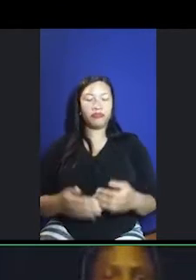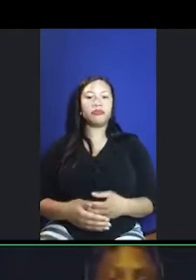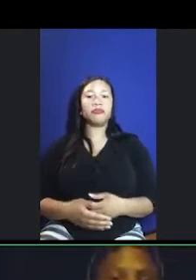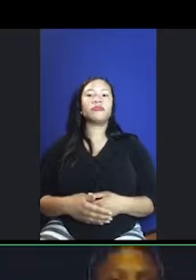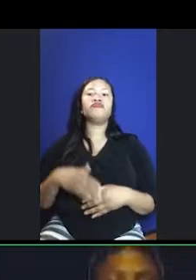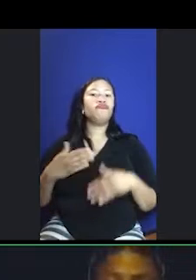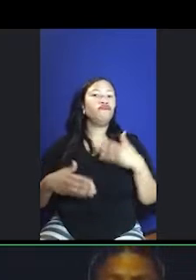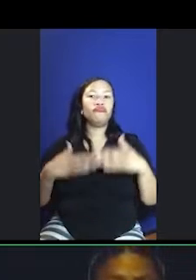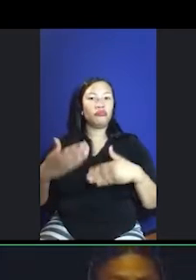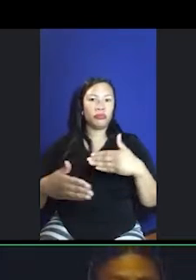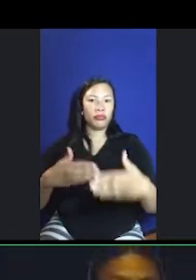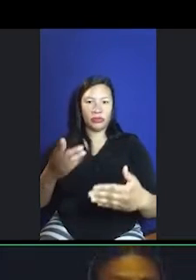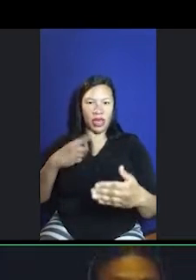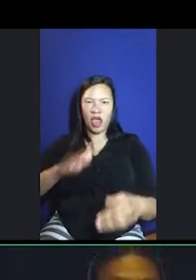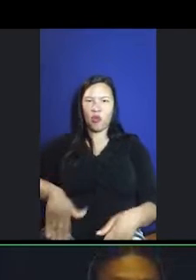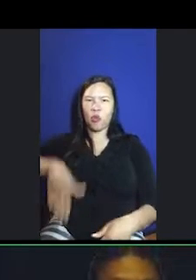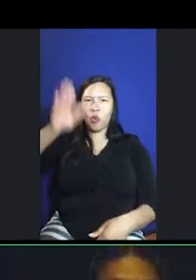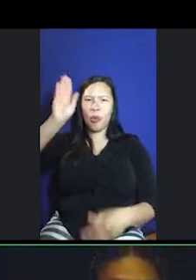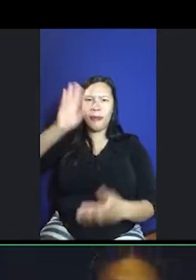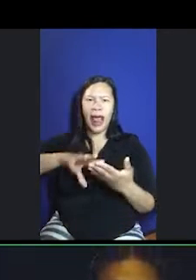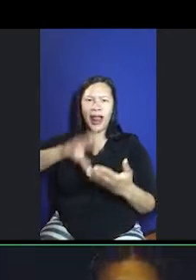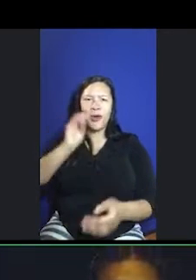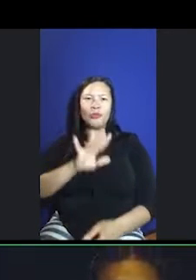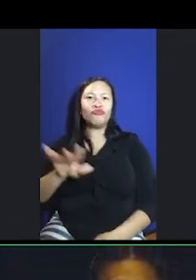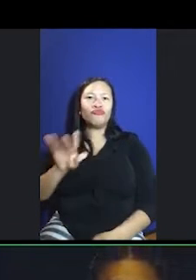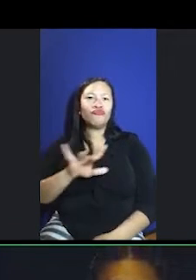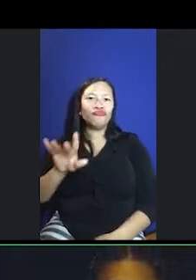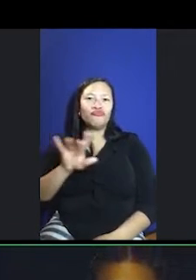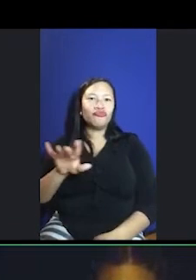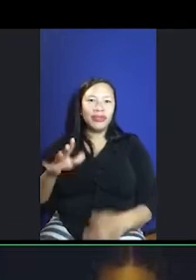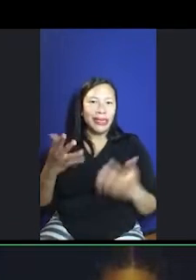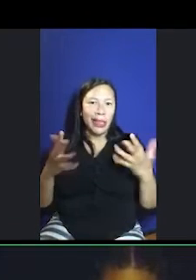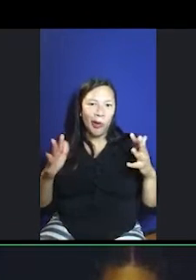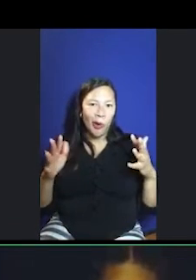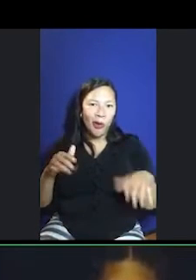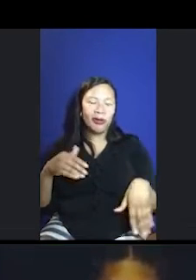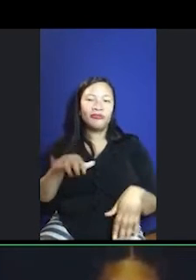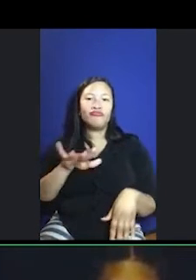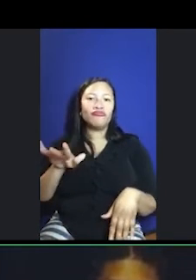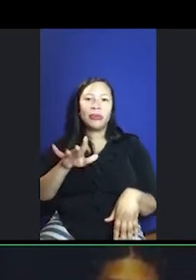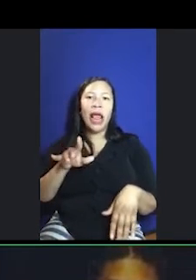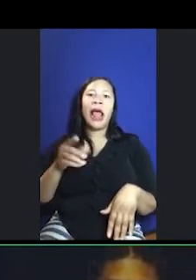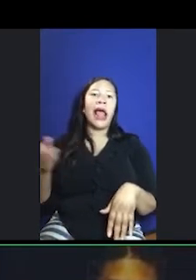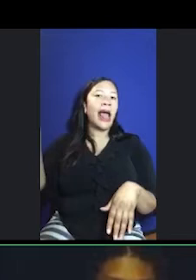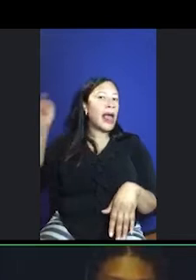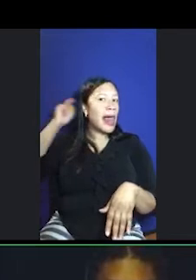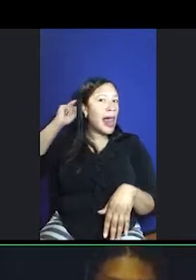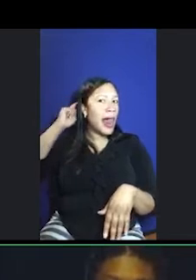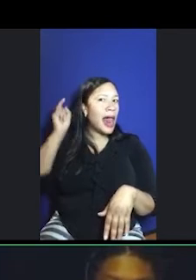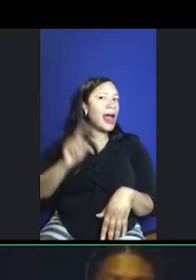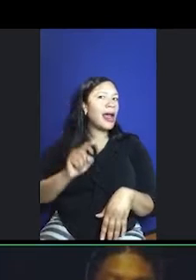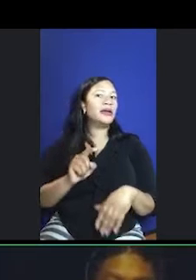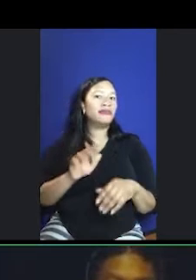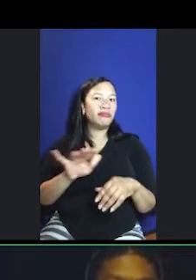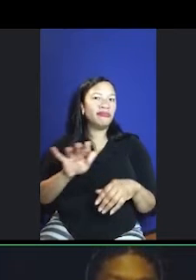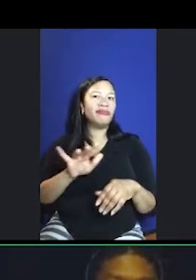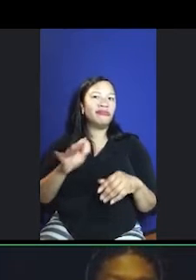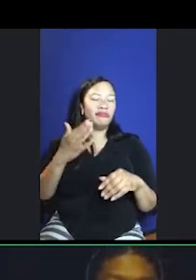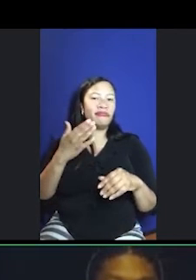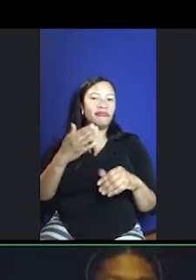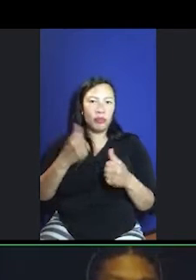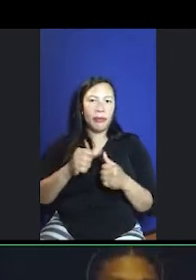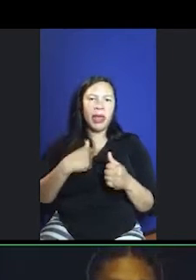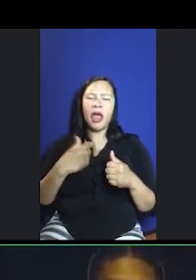somewhere along the line when I was growing up, I learned ABCs, right? And so that kind of stuck with me. And so one day I was kind of out and about,